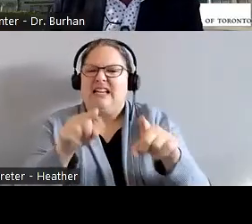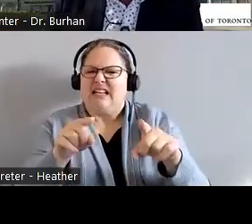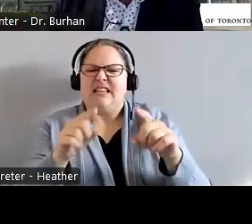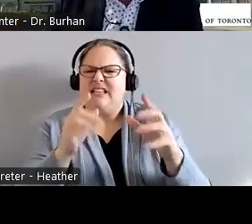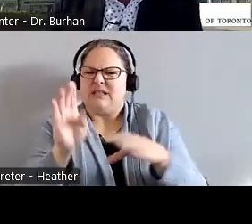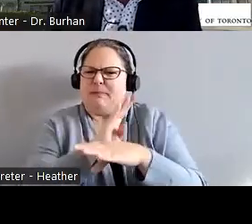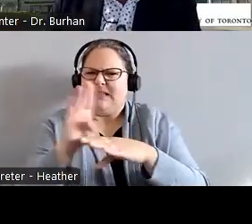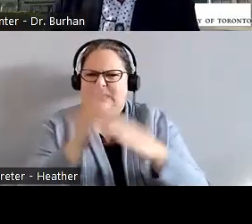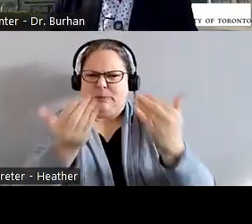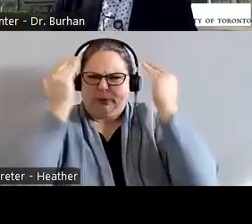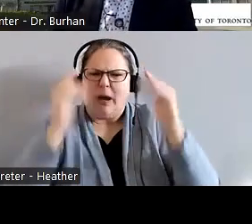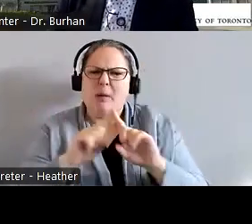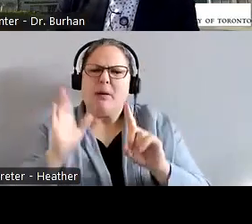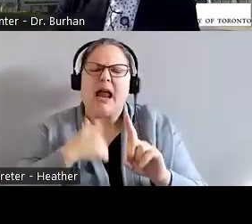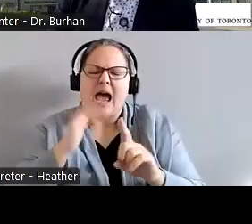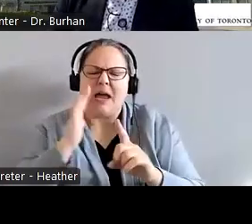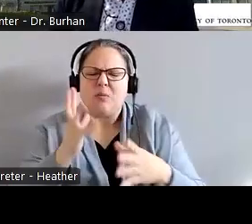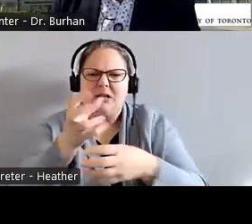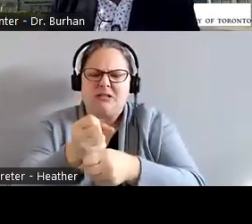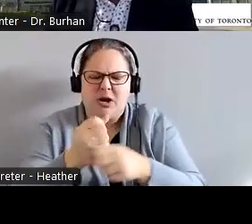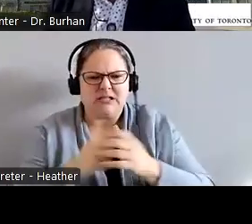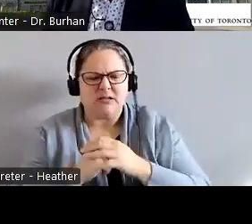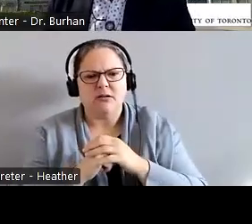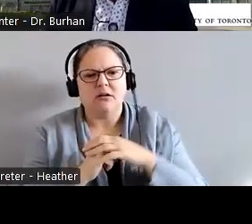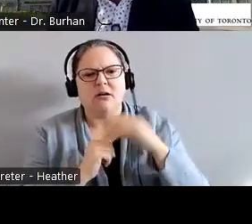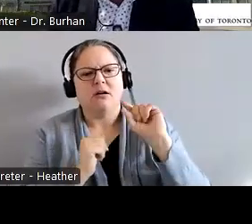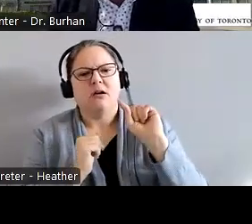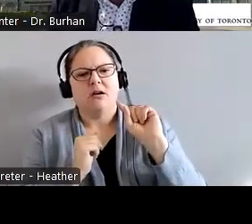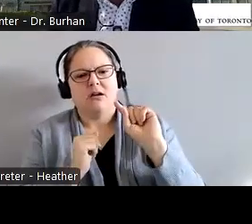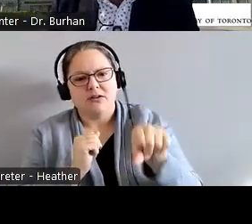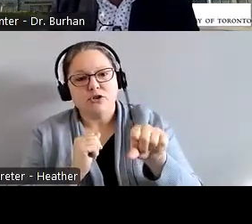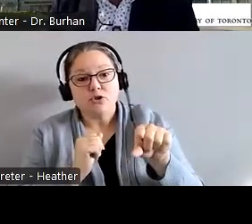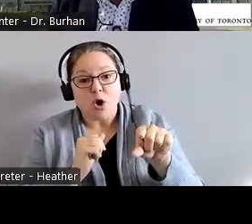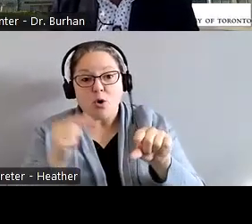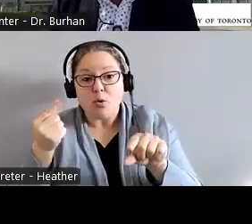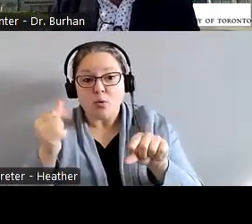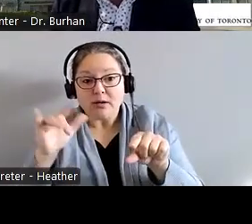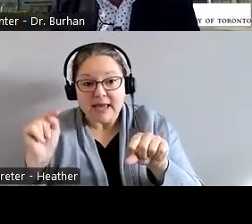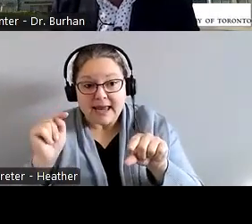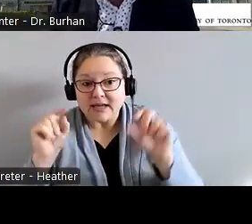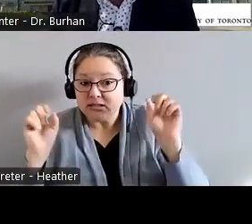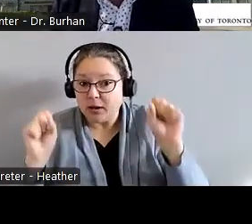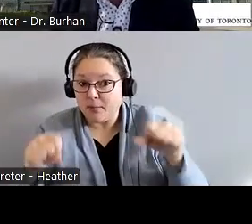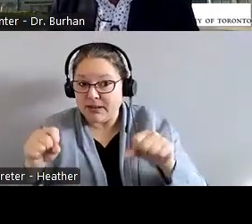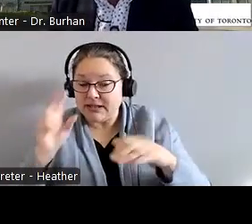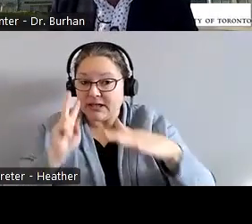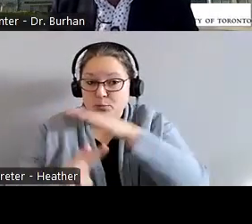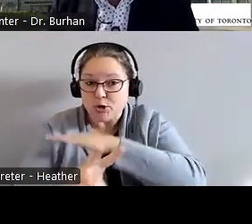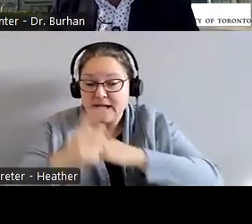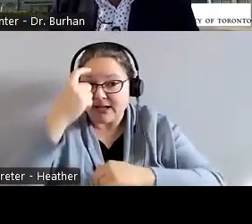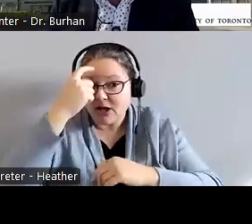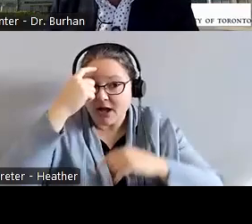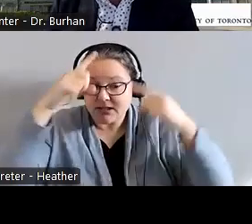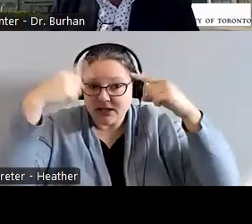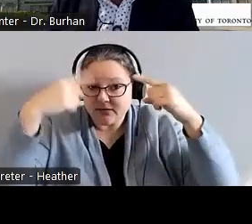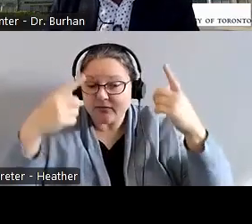how useful is gait velocity and dual task in predicting cognitive state like mild cognitive impairment?